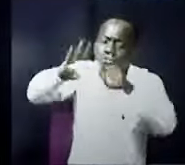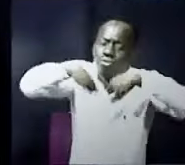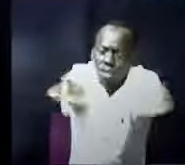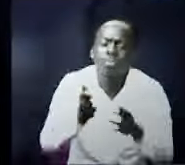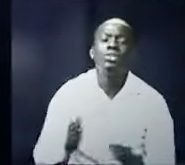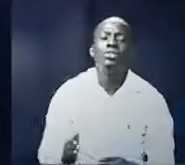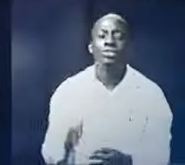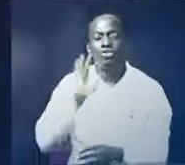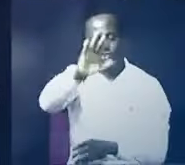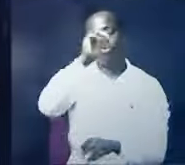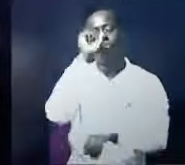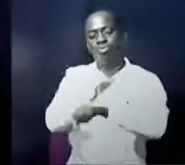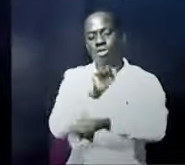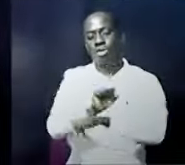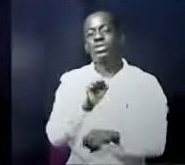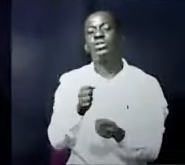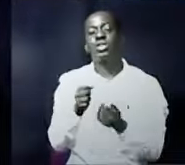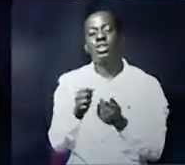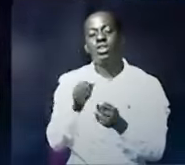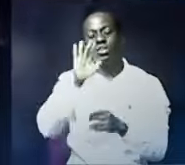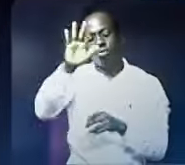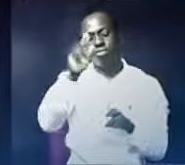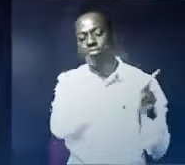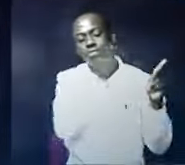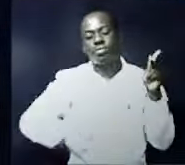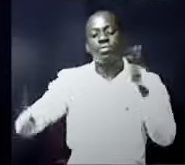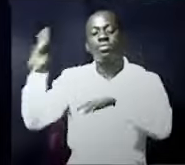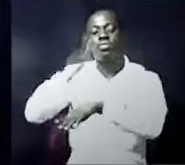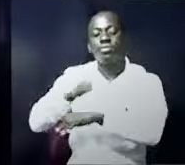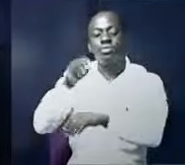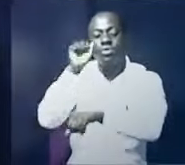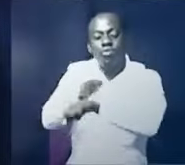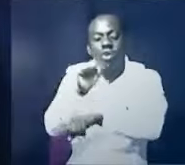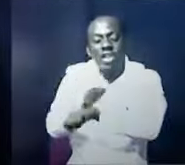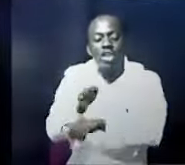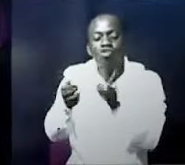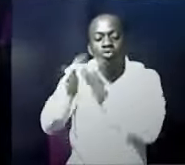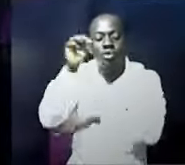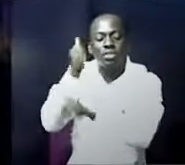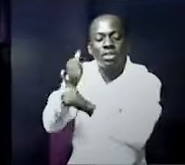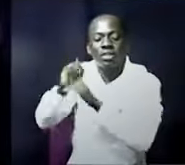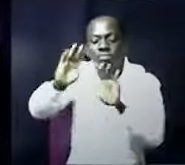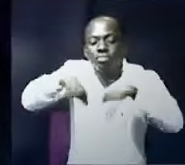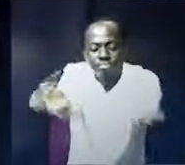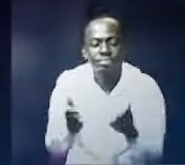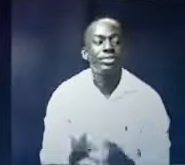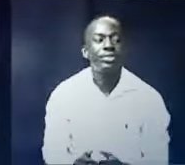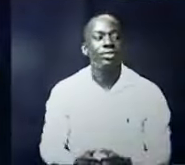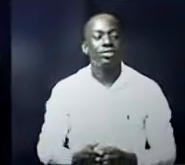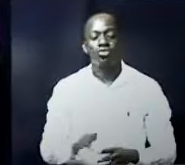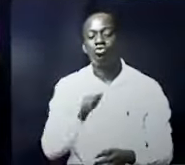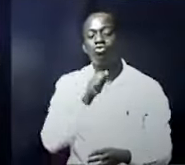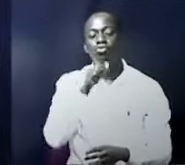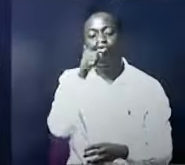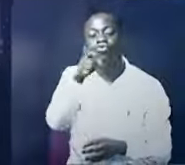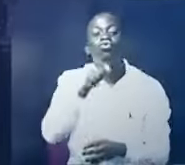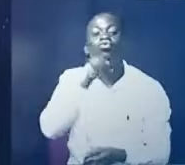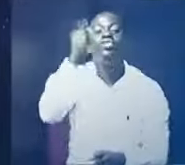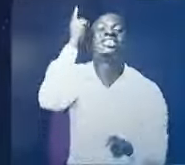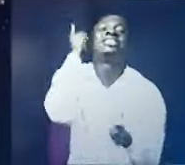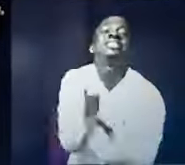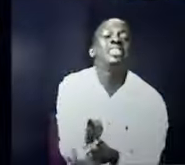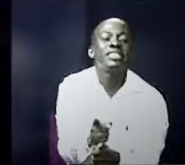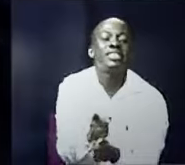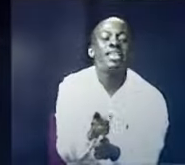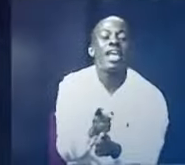job is your kingdom assignment. You are not just employed.